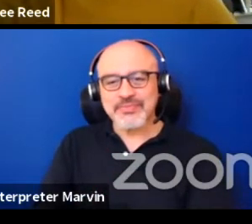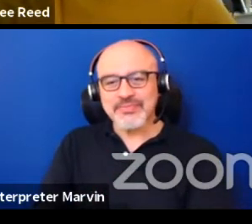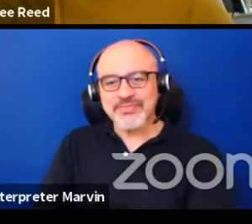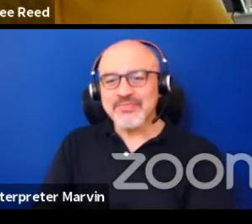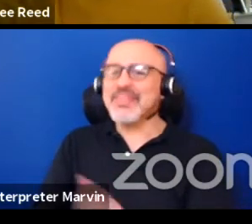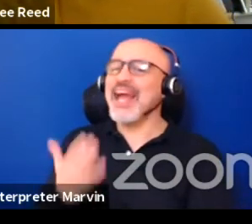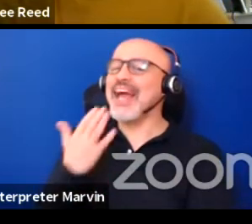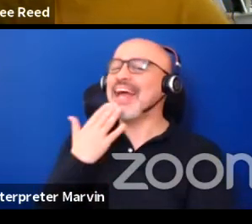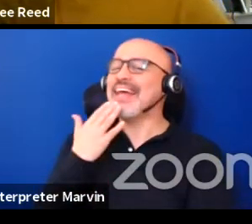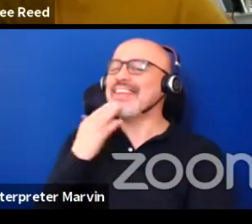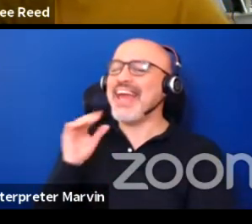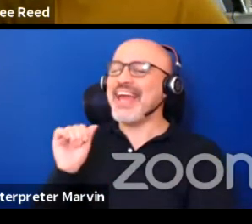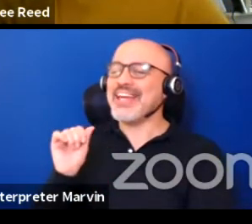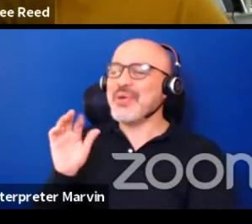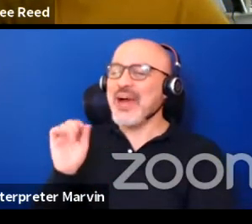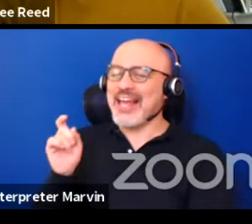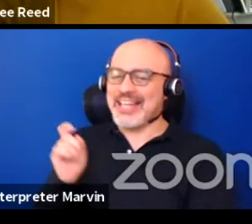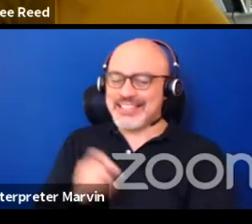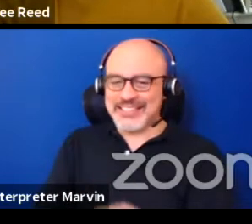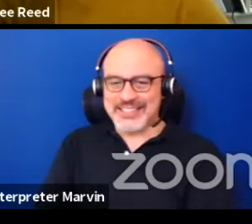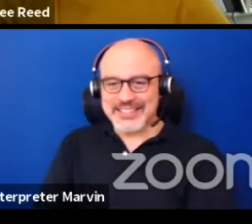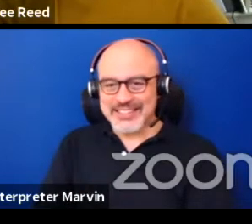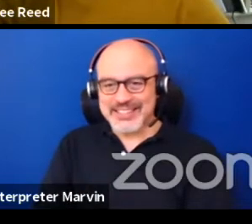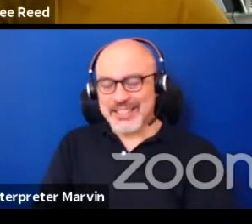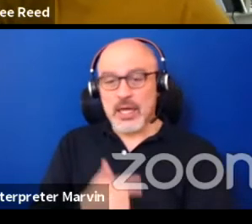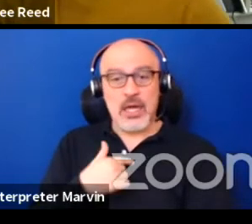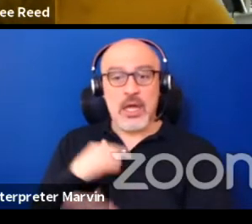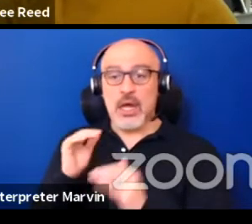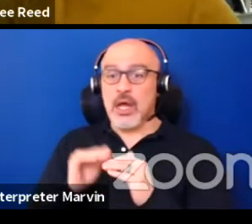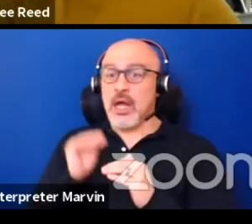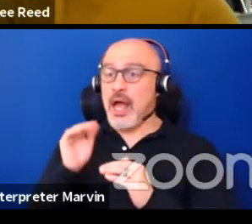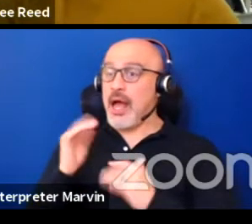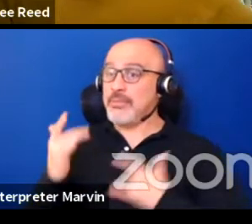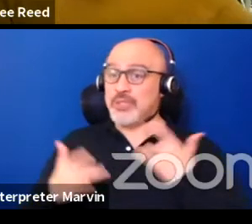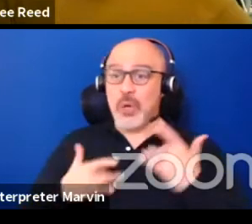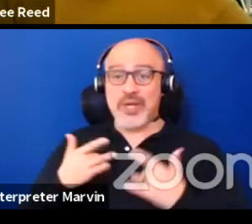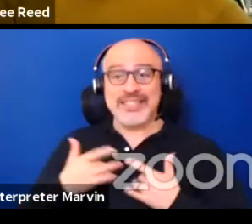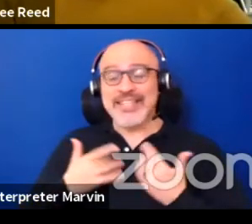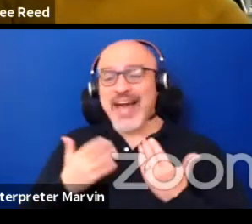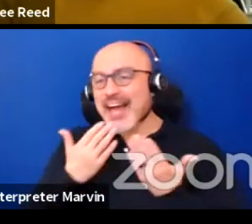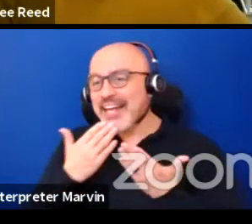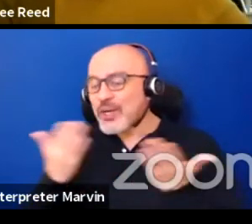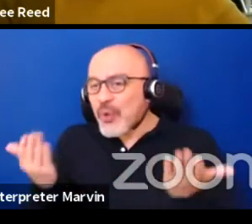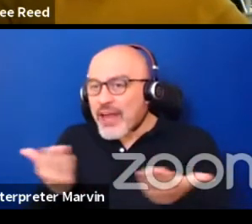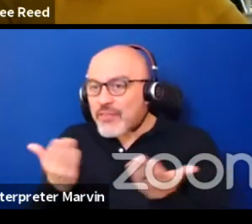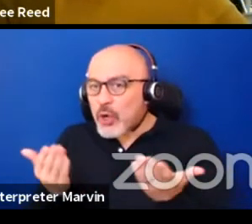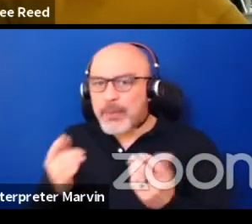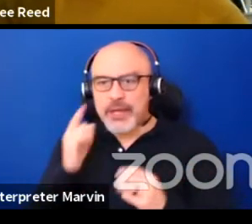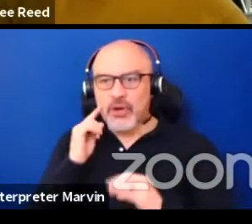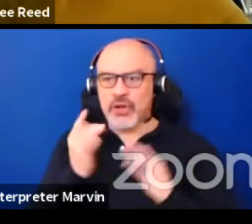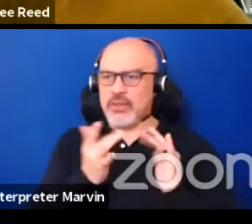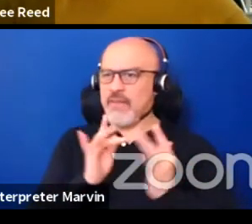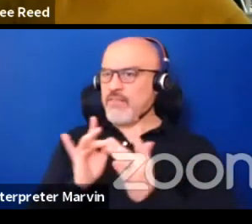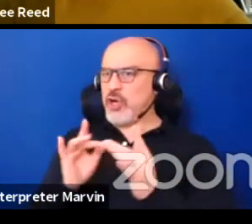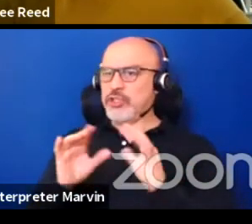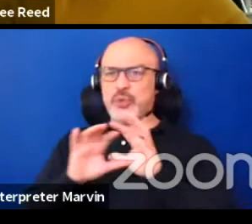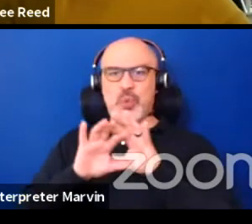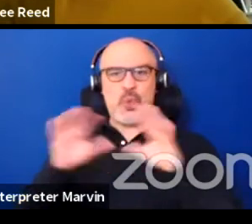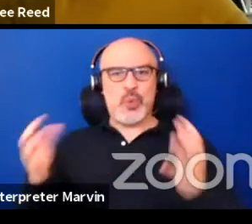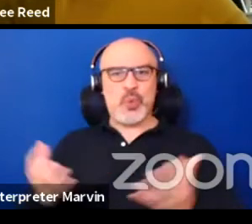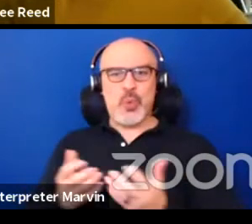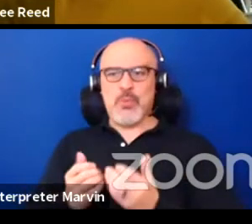Thank you, Alex. I'm so excited and grateful to be here in this virtual room with all these amazing